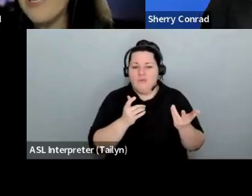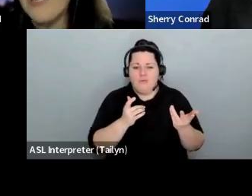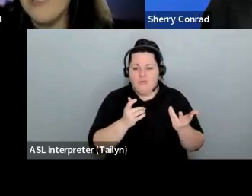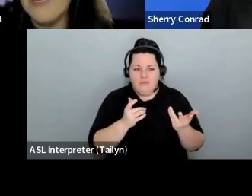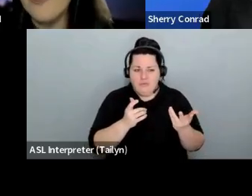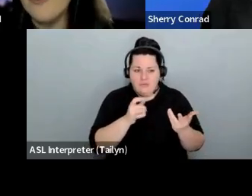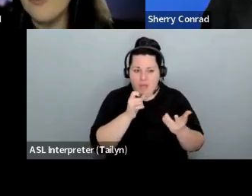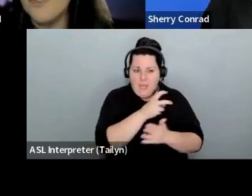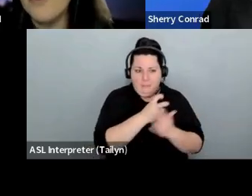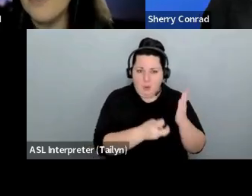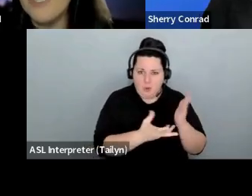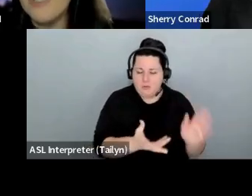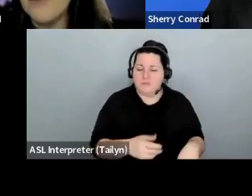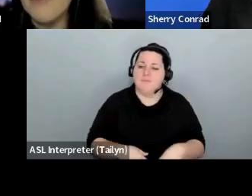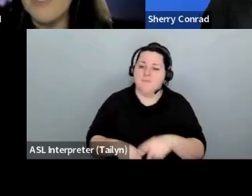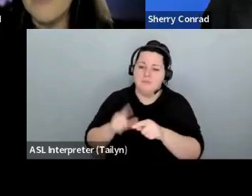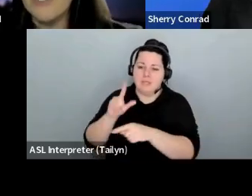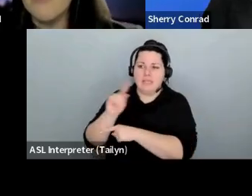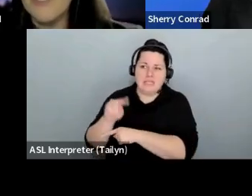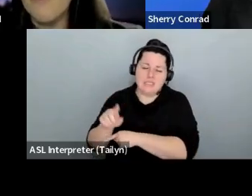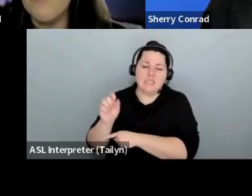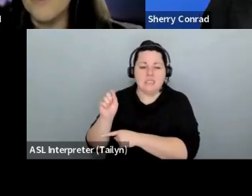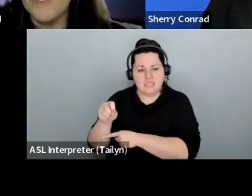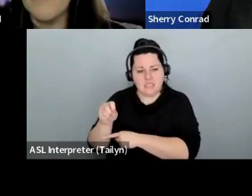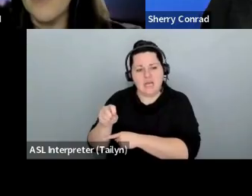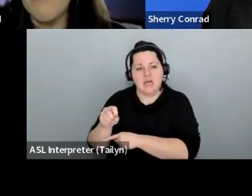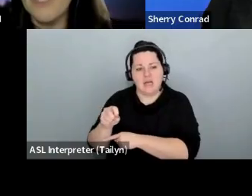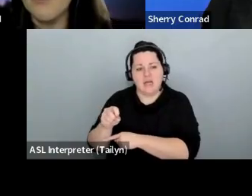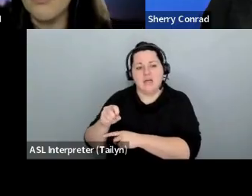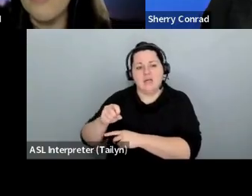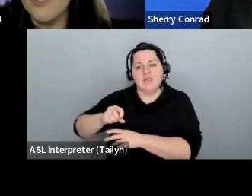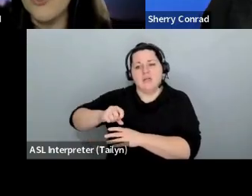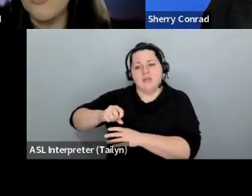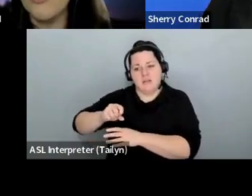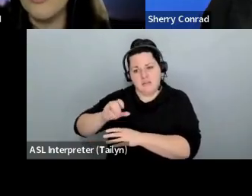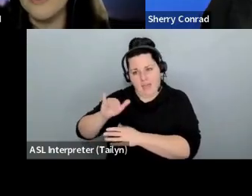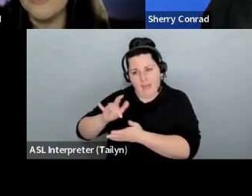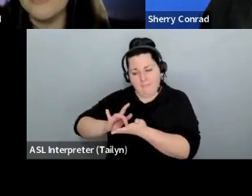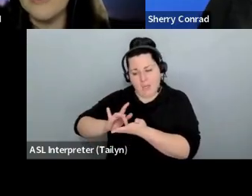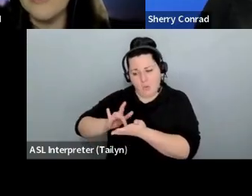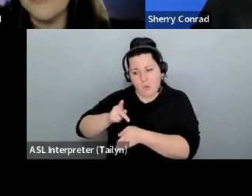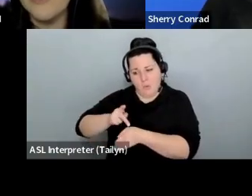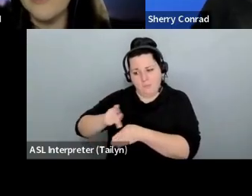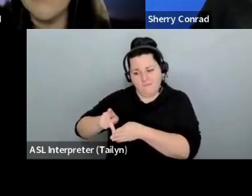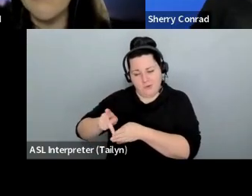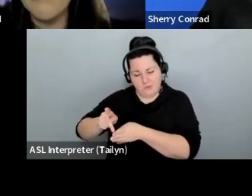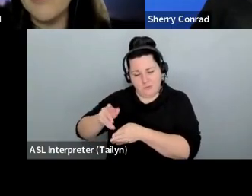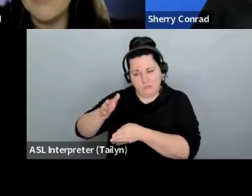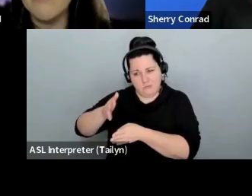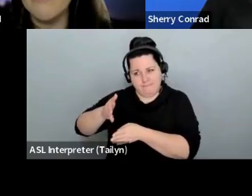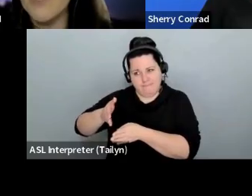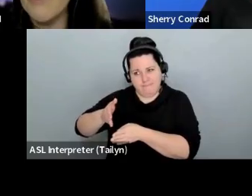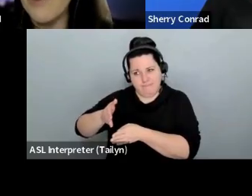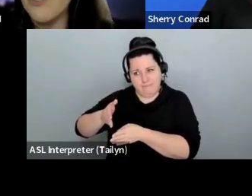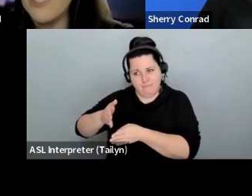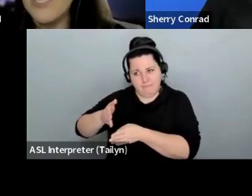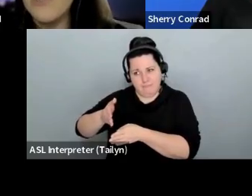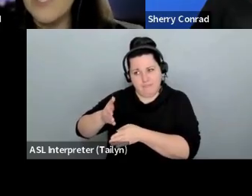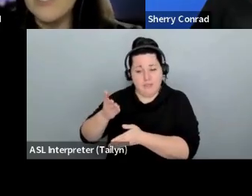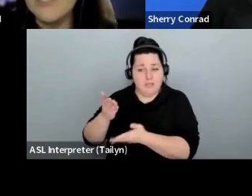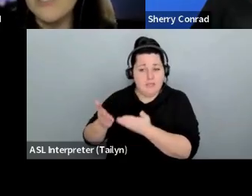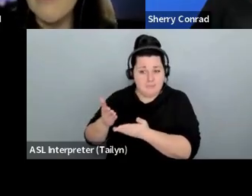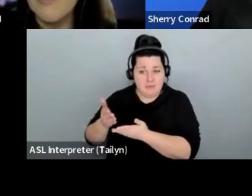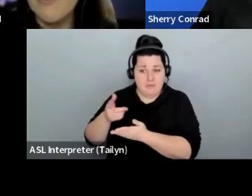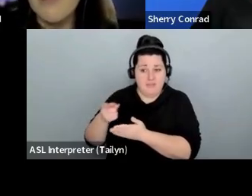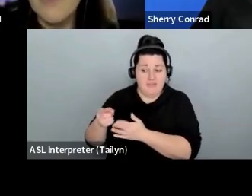in it. I will say sometimes I think it's been helpful, like if that medical professional is maybe they're